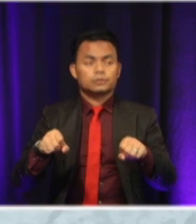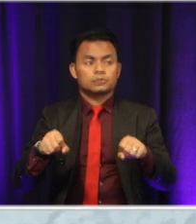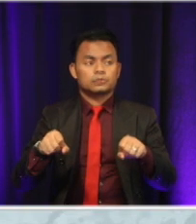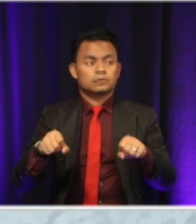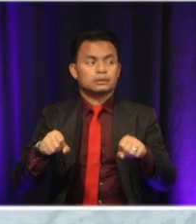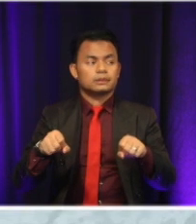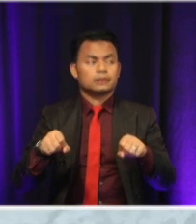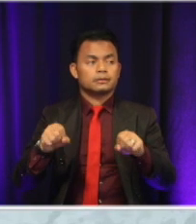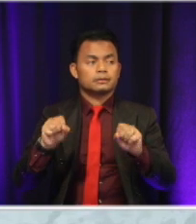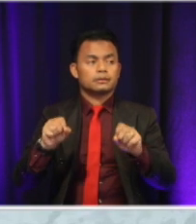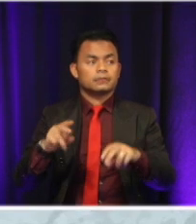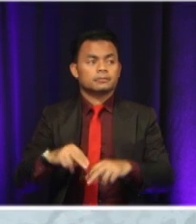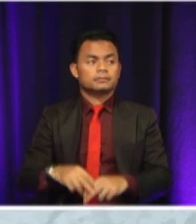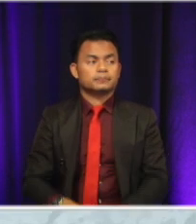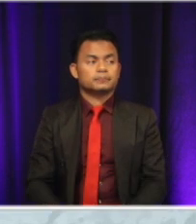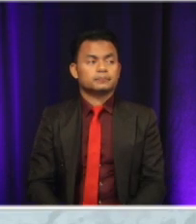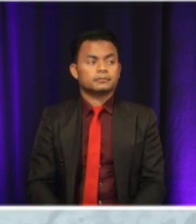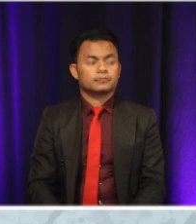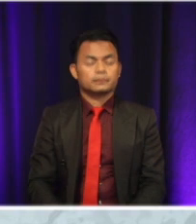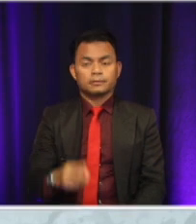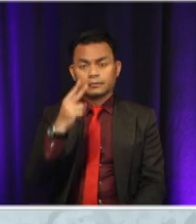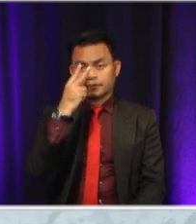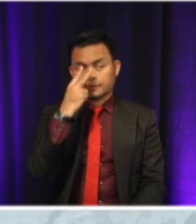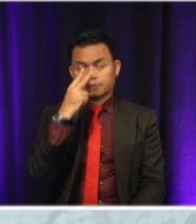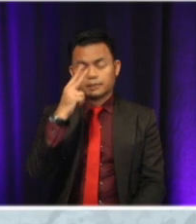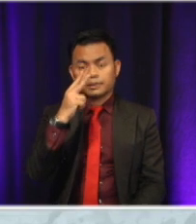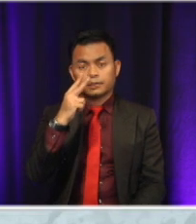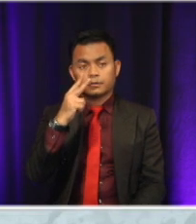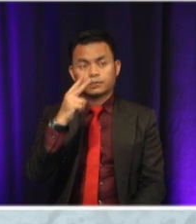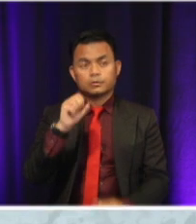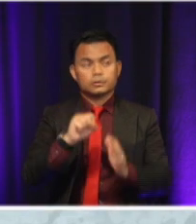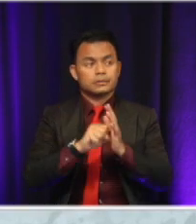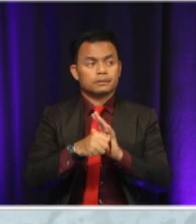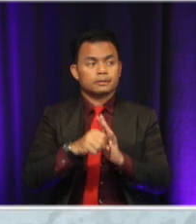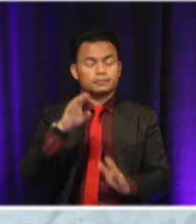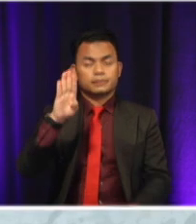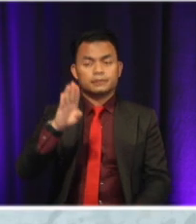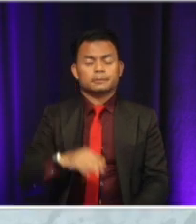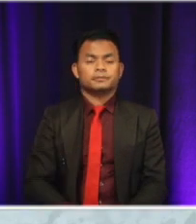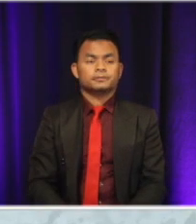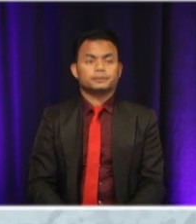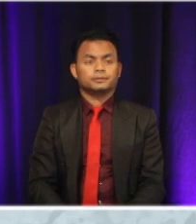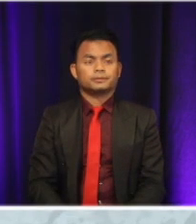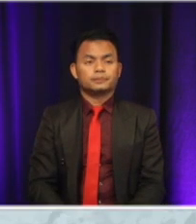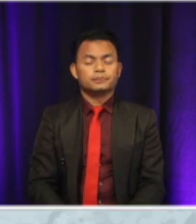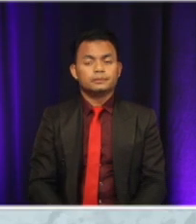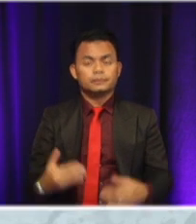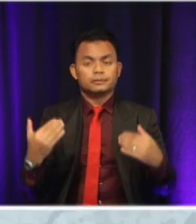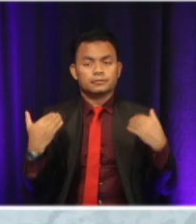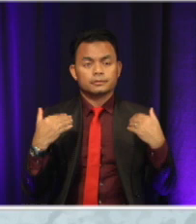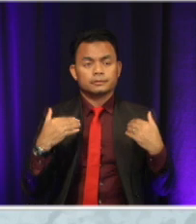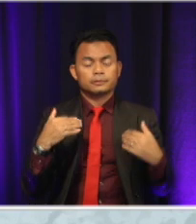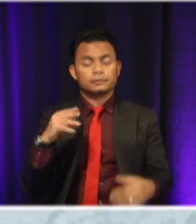stand. Also, take a look at 7B, Hope Springs. Parents are our best